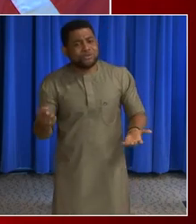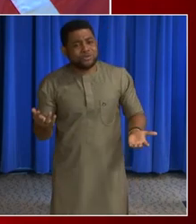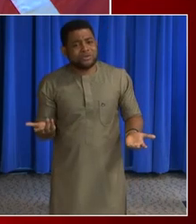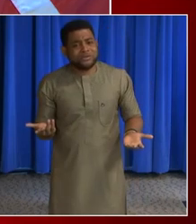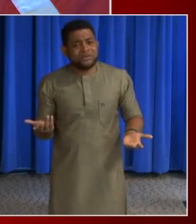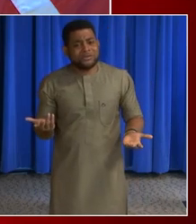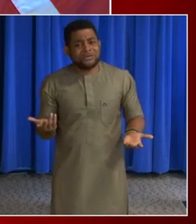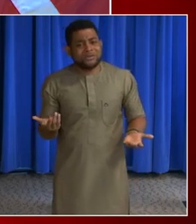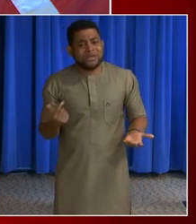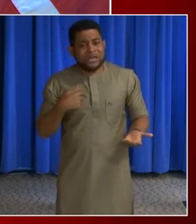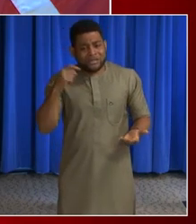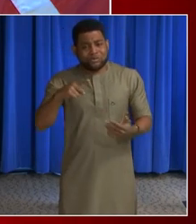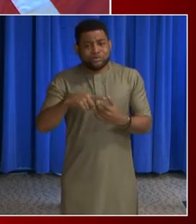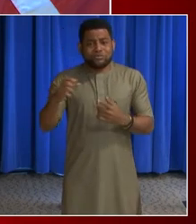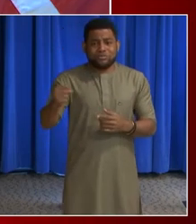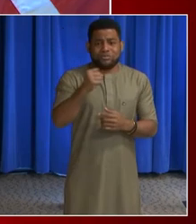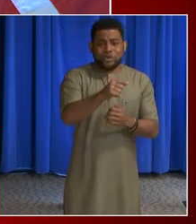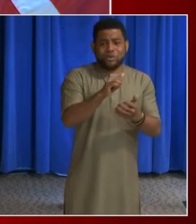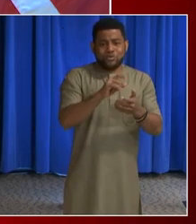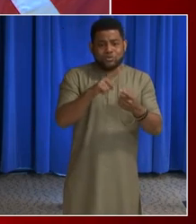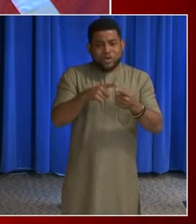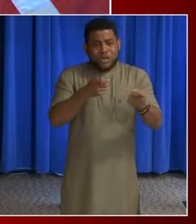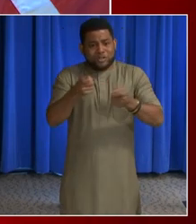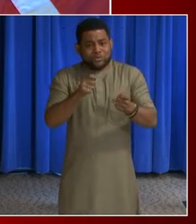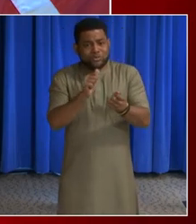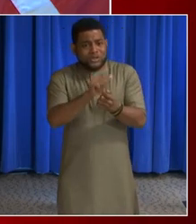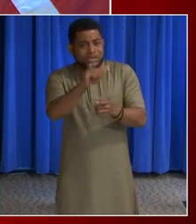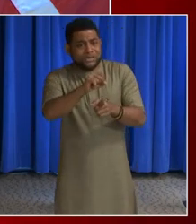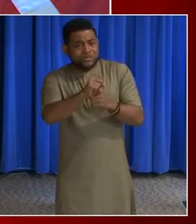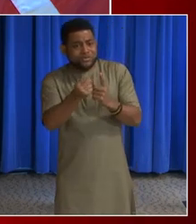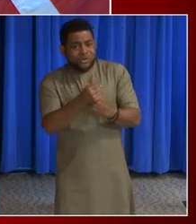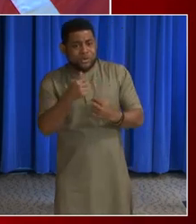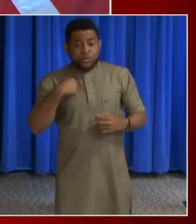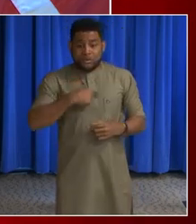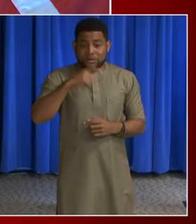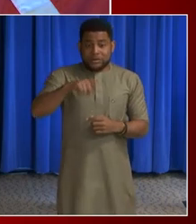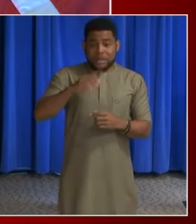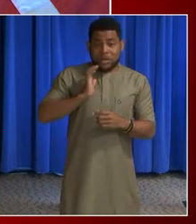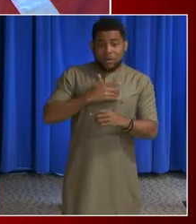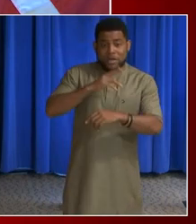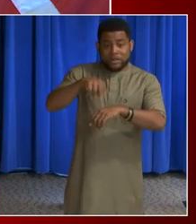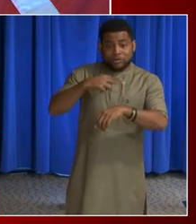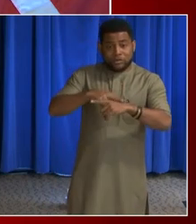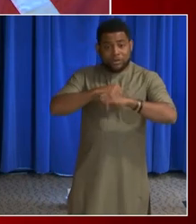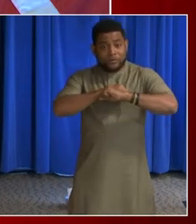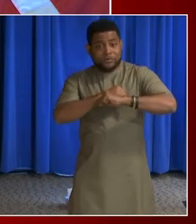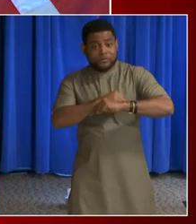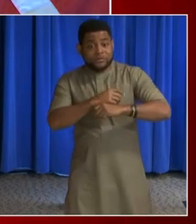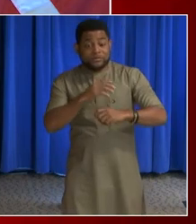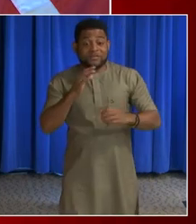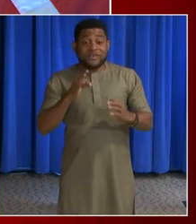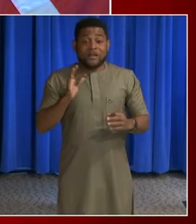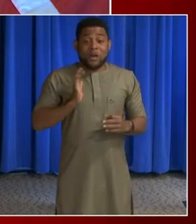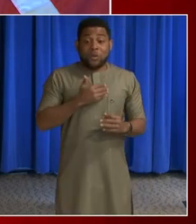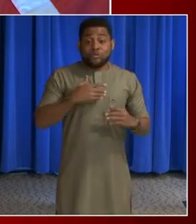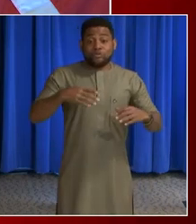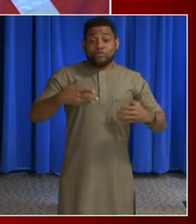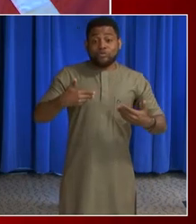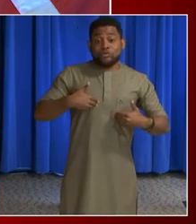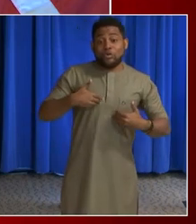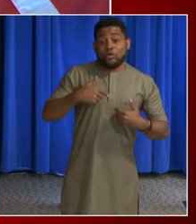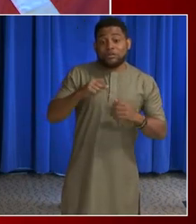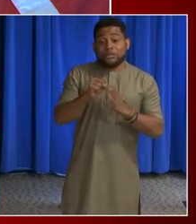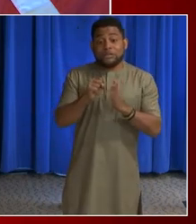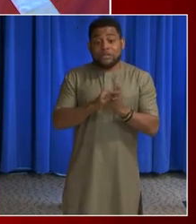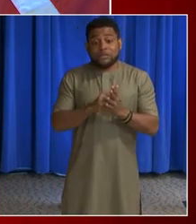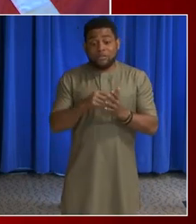to handle it. And we need our National Guard. If we were a state, I would have already done it. I would have deployed the National